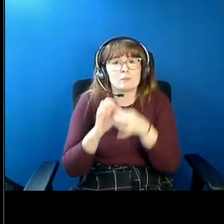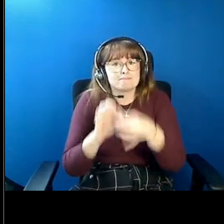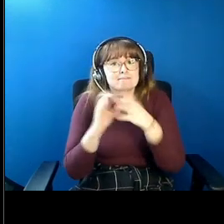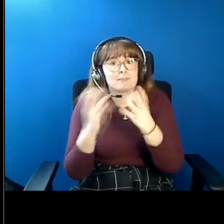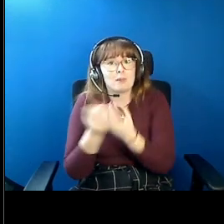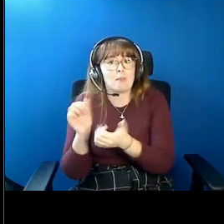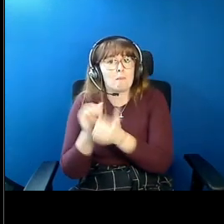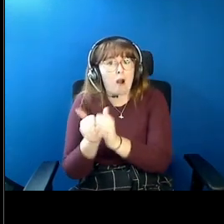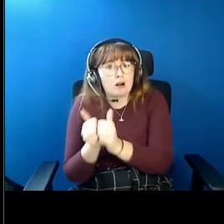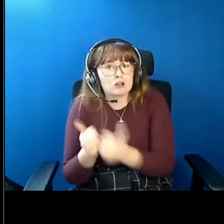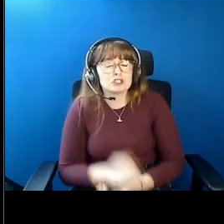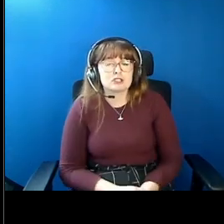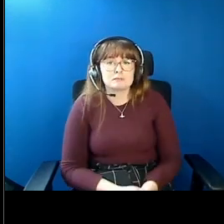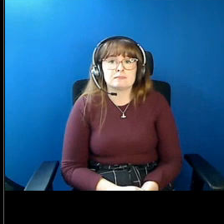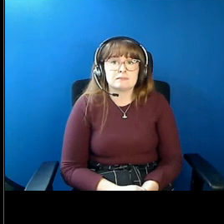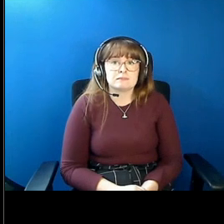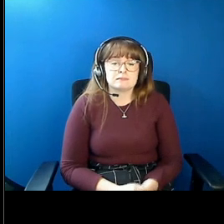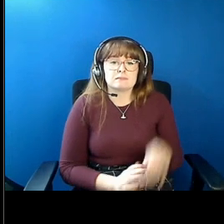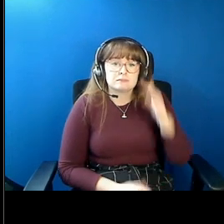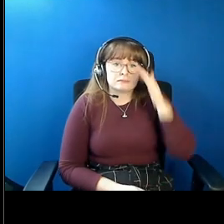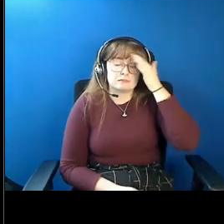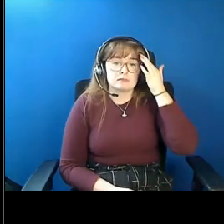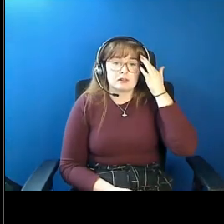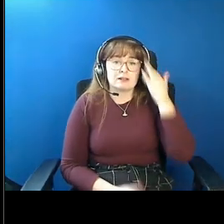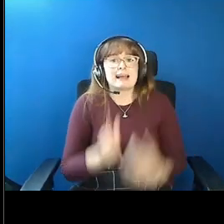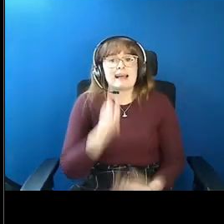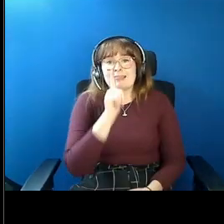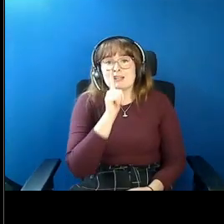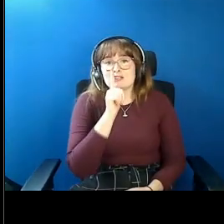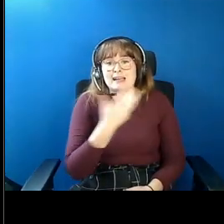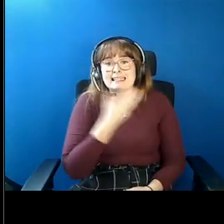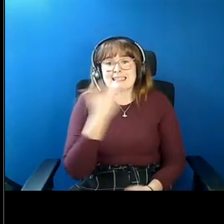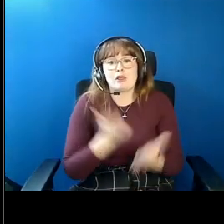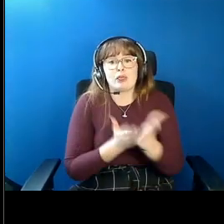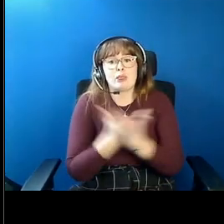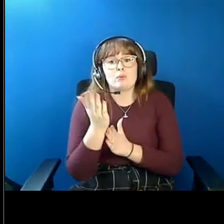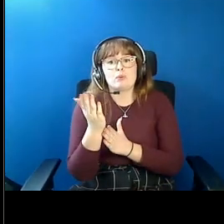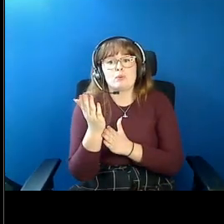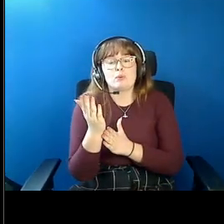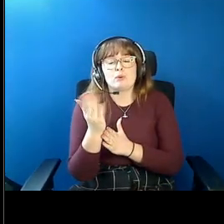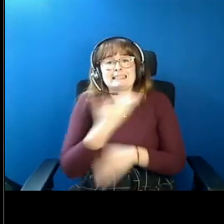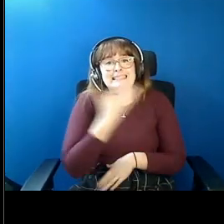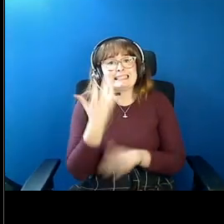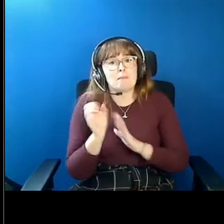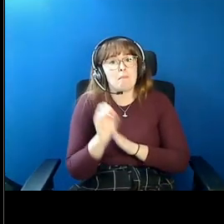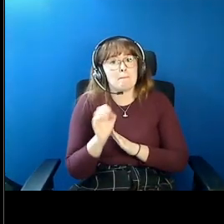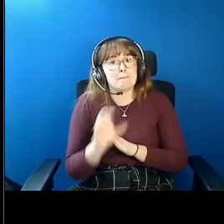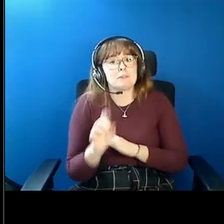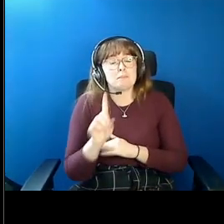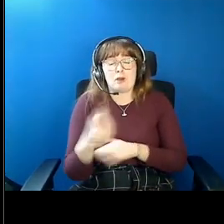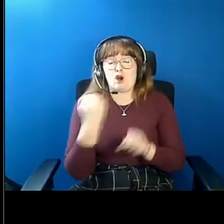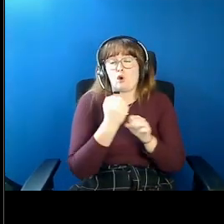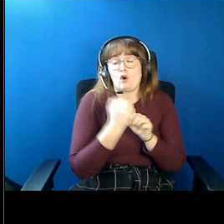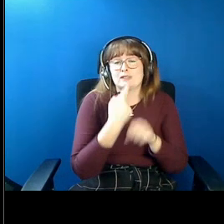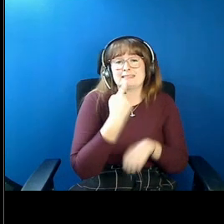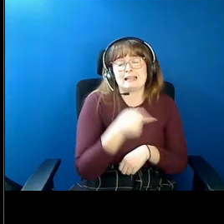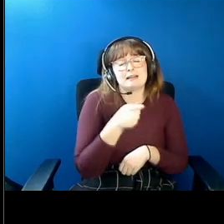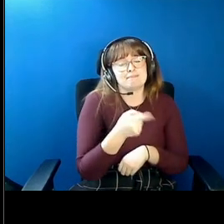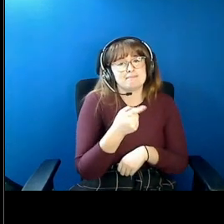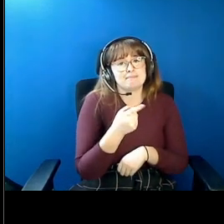down. And electrifying heat through the mass deployment of heat pumps, although as Gordon says, we think it's the most likely technology